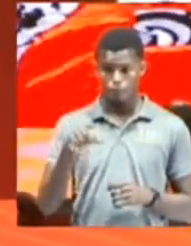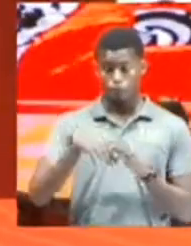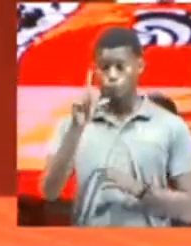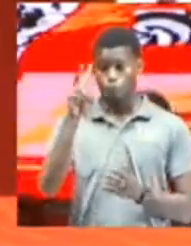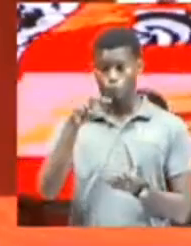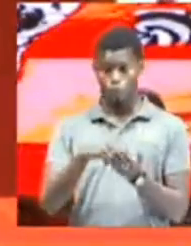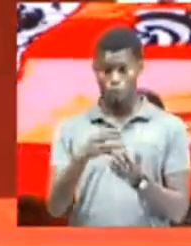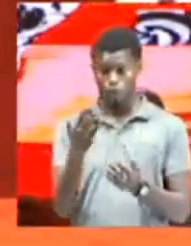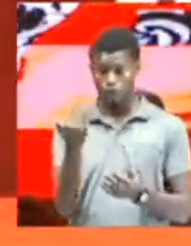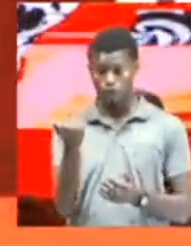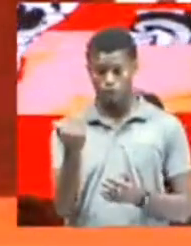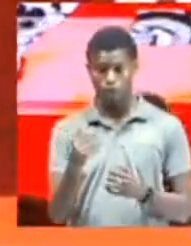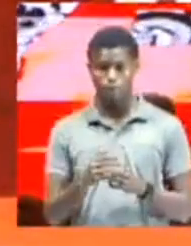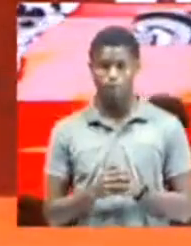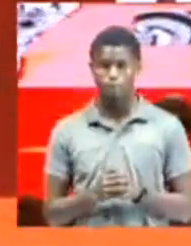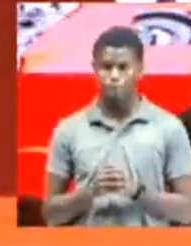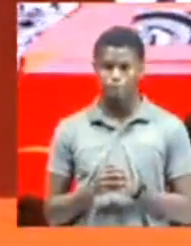mathematics passes was